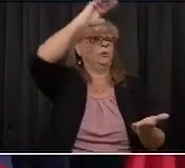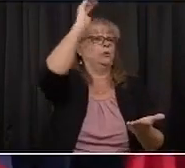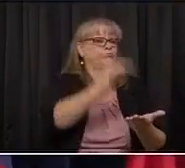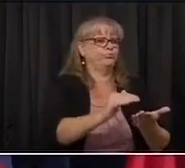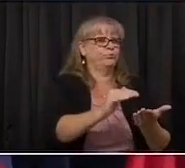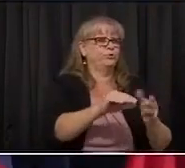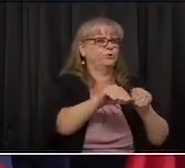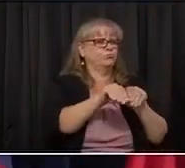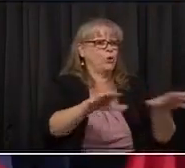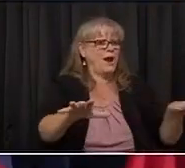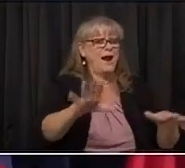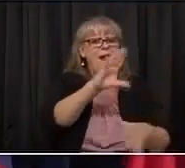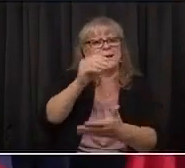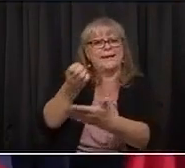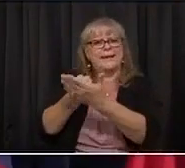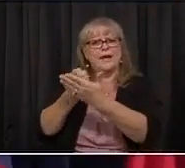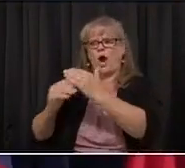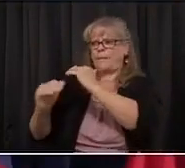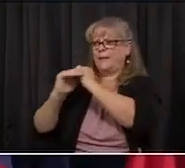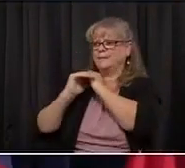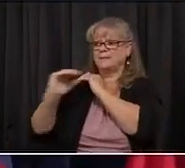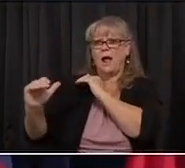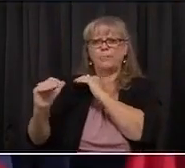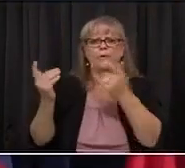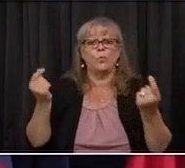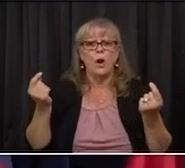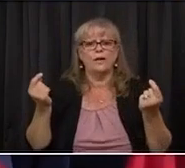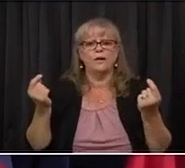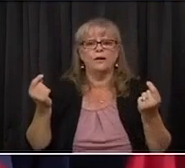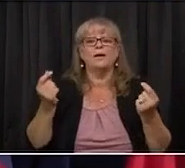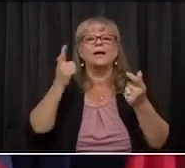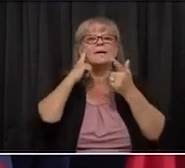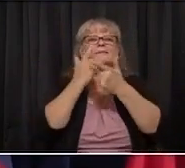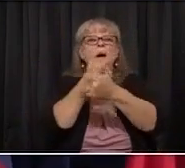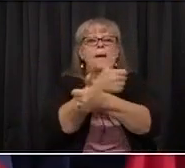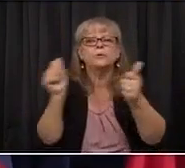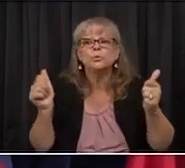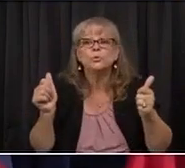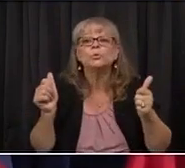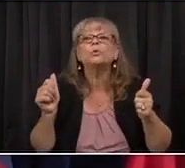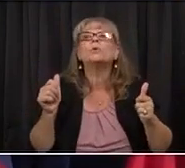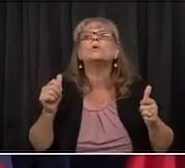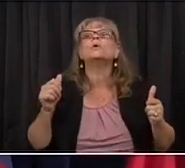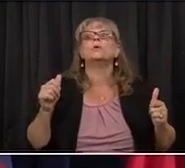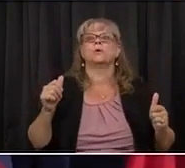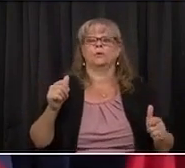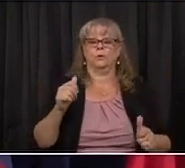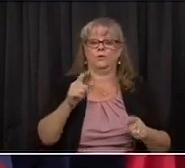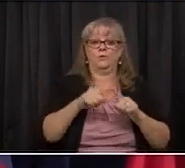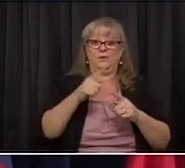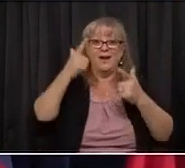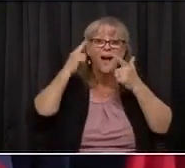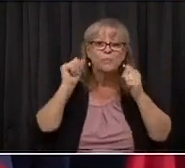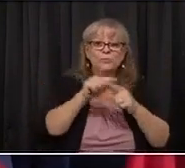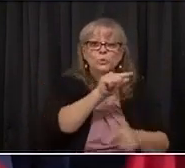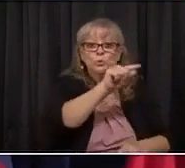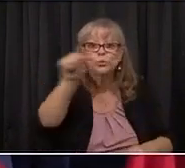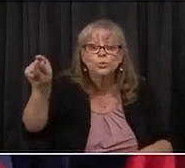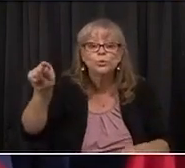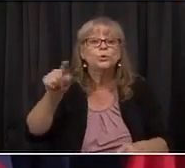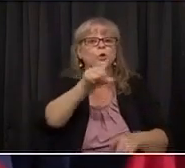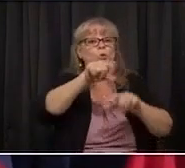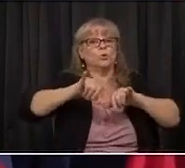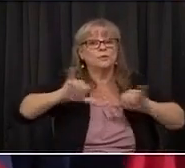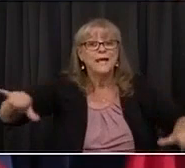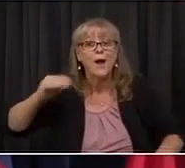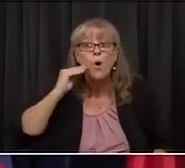what we can around here, but it really depends on you. Wearing a mask, staying safer at home, avoiding contact with others, staying 6 feet